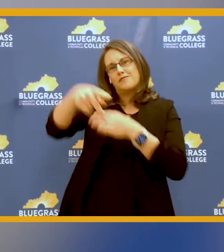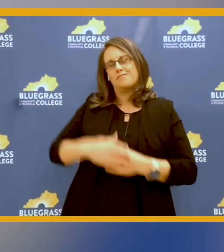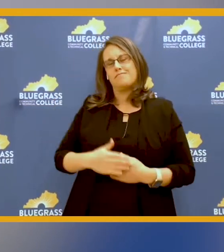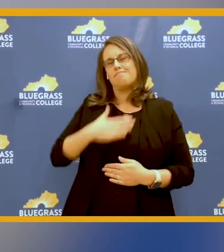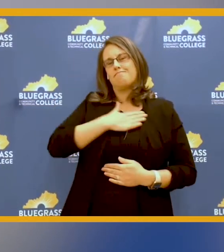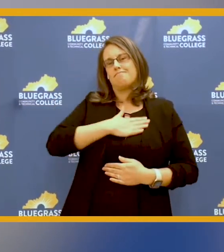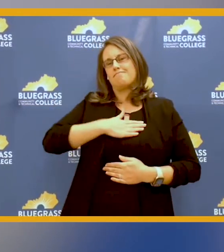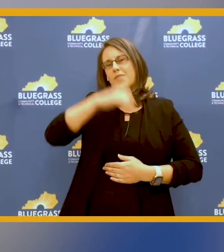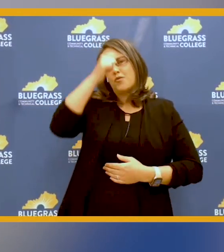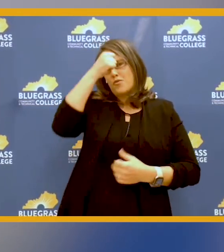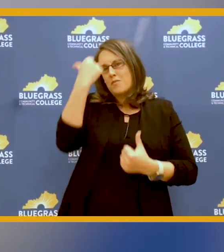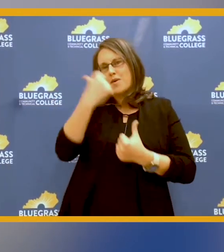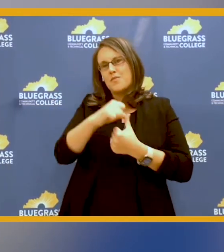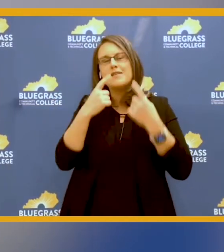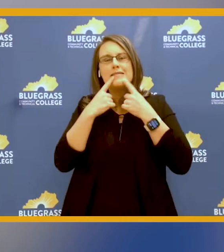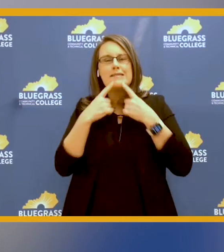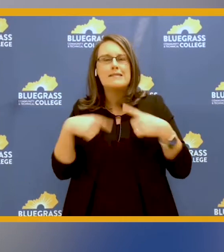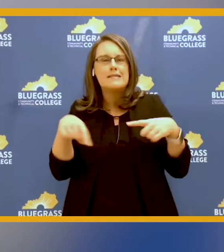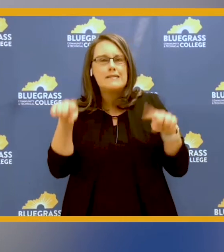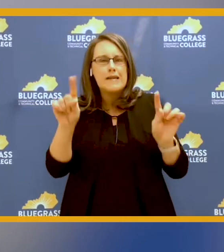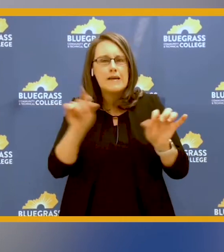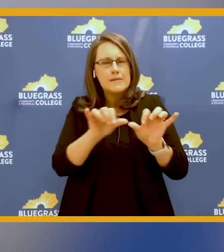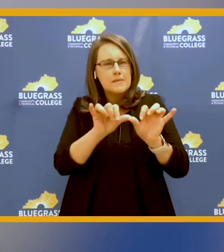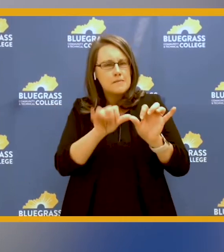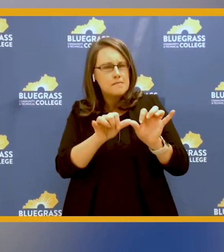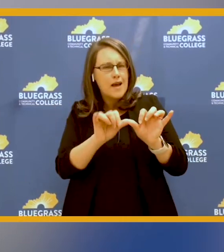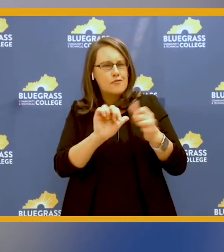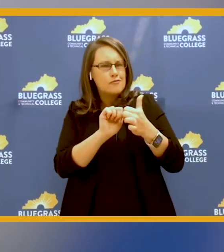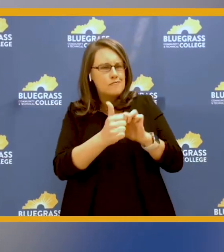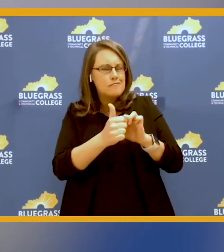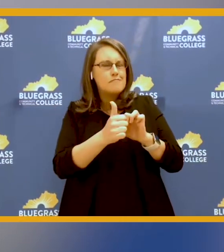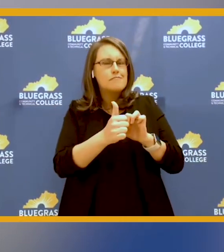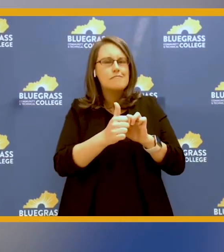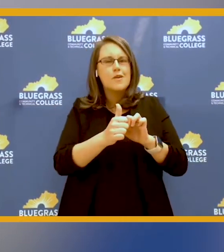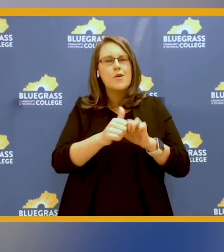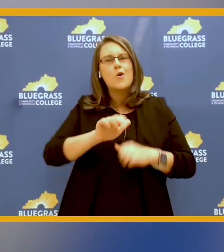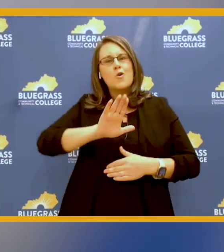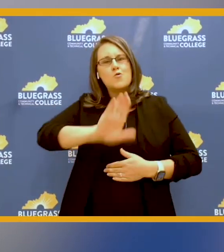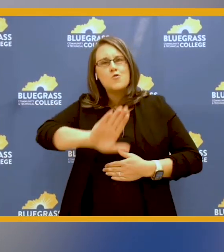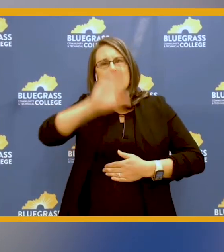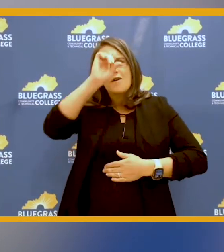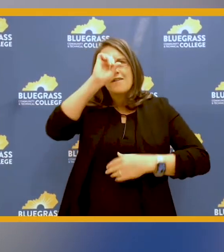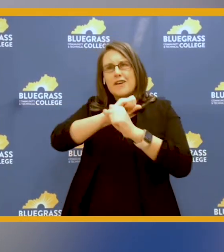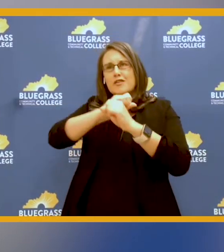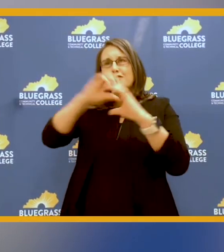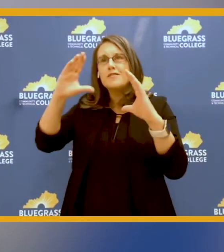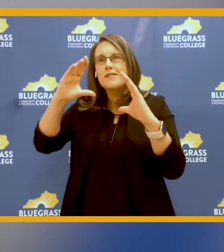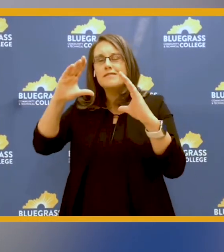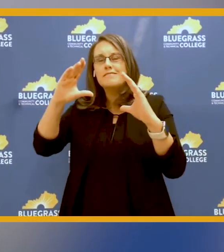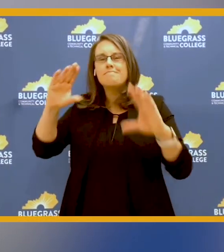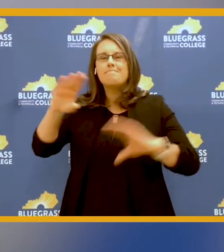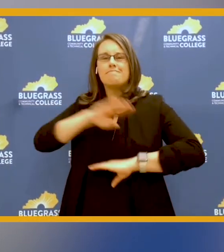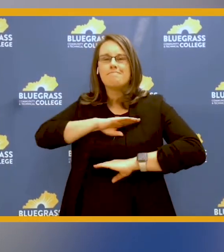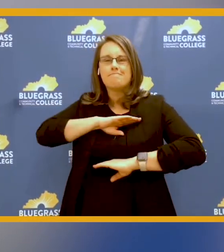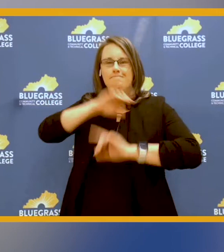Please remember, success is measured by the realization of your vision.